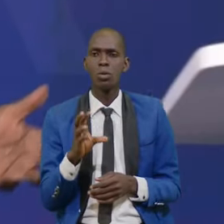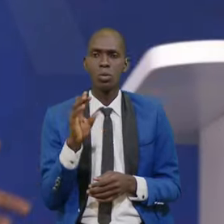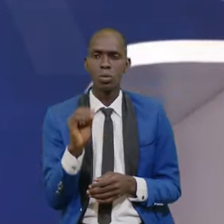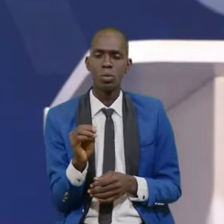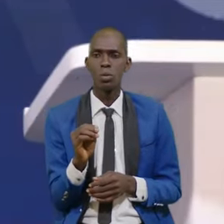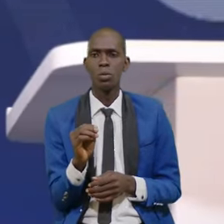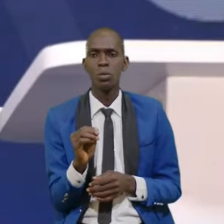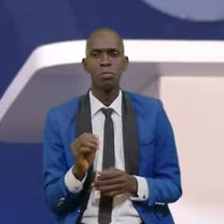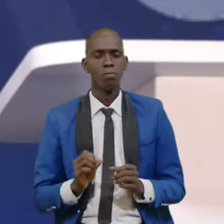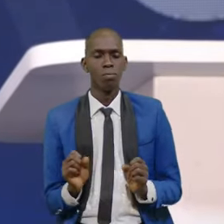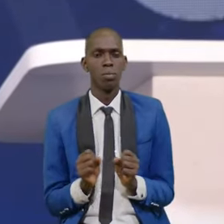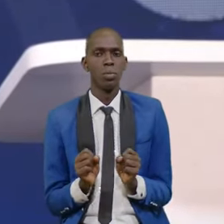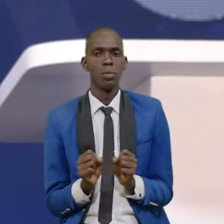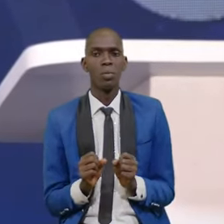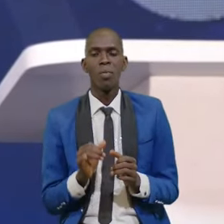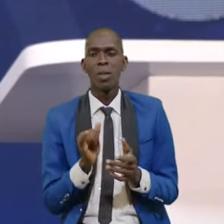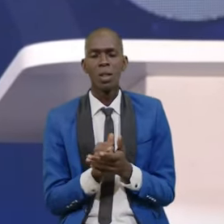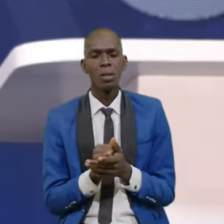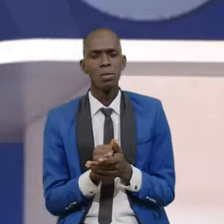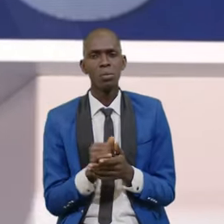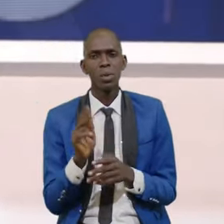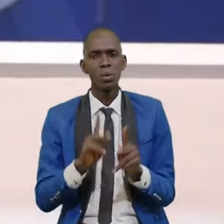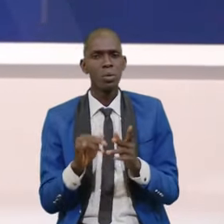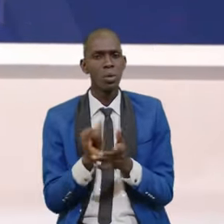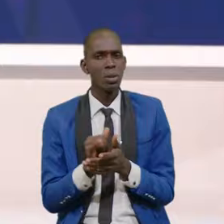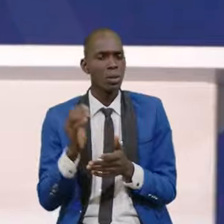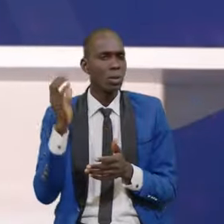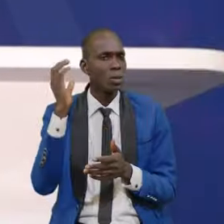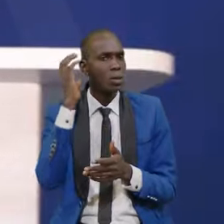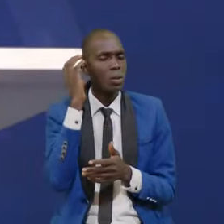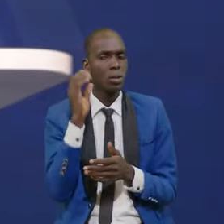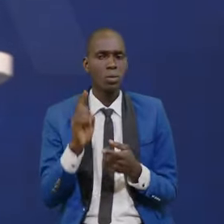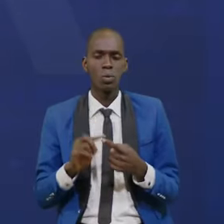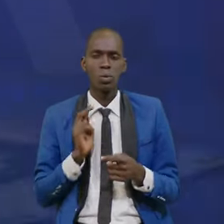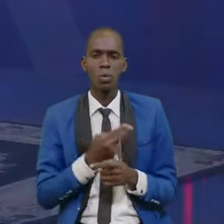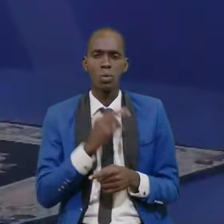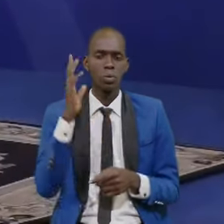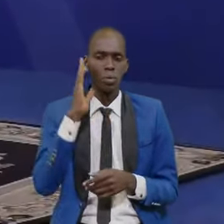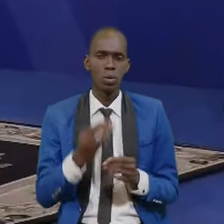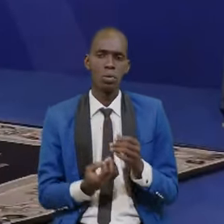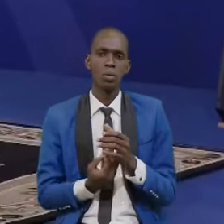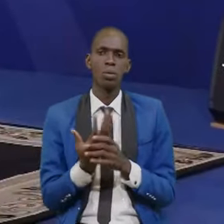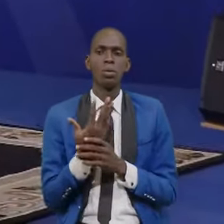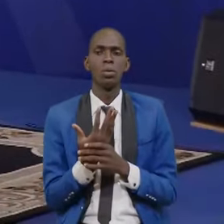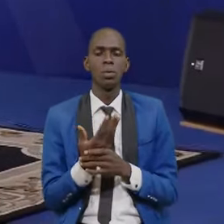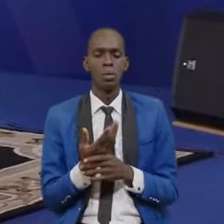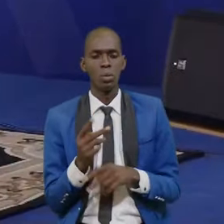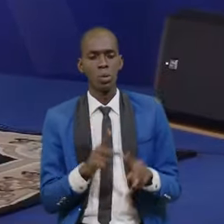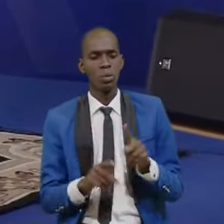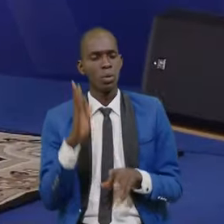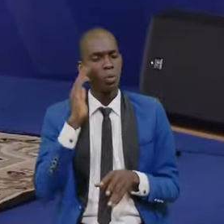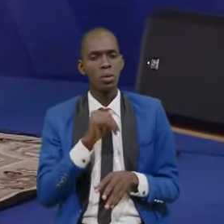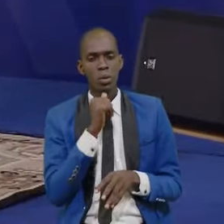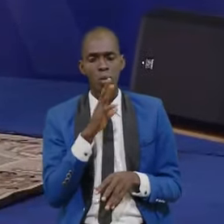the people who listen to us will grow up. They not be toddlers and children